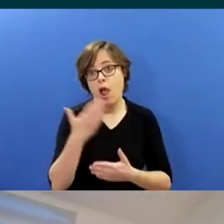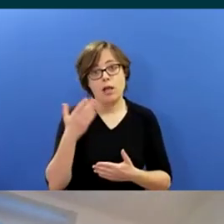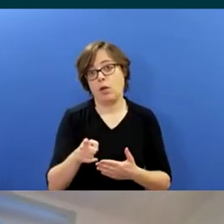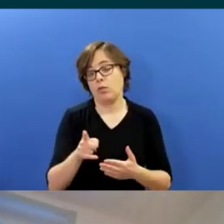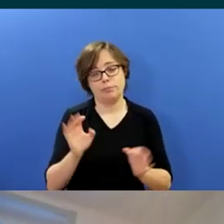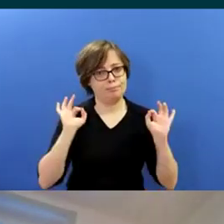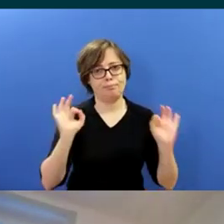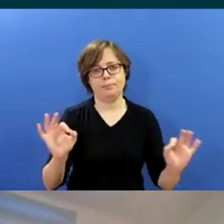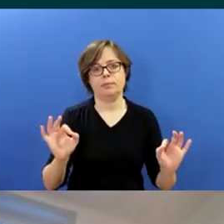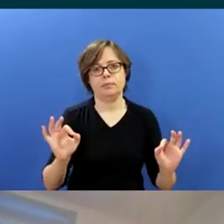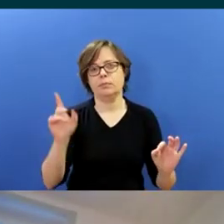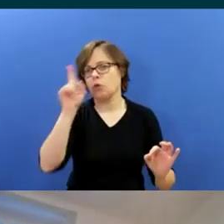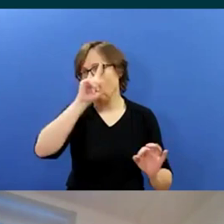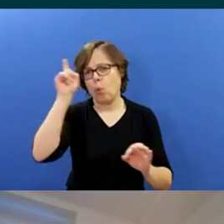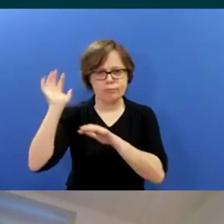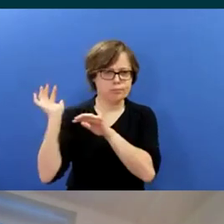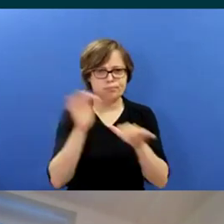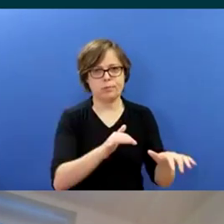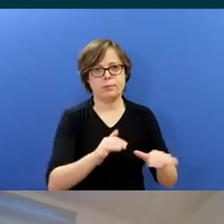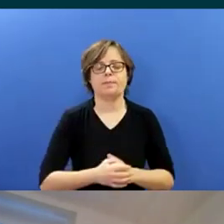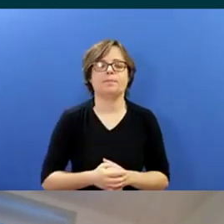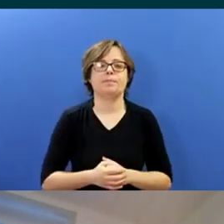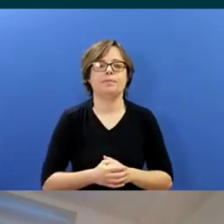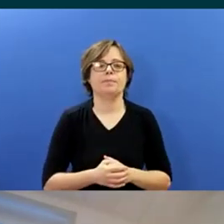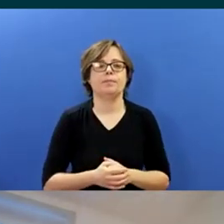of Leibhard Thun. It's a project,